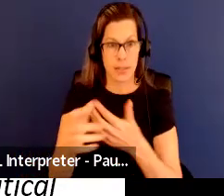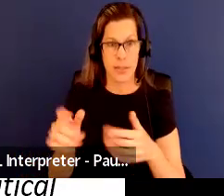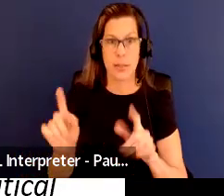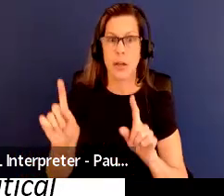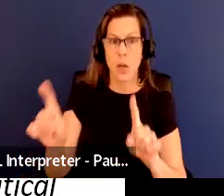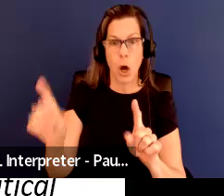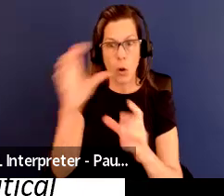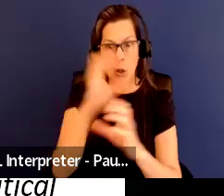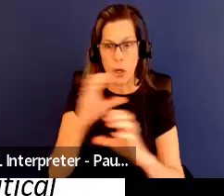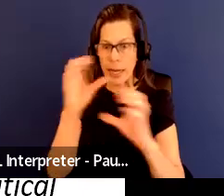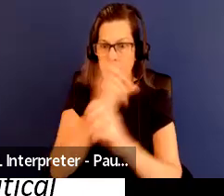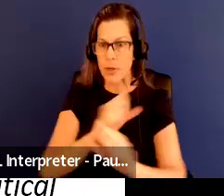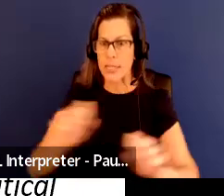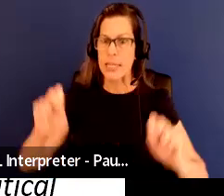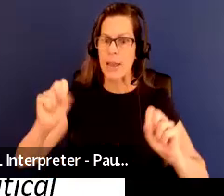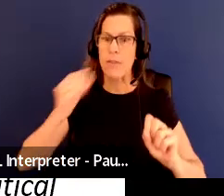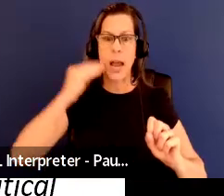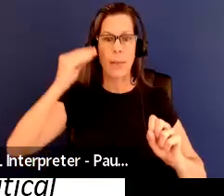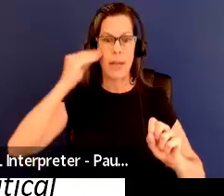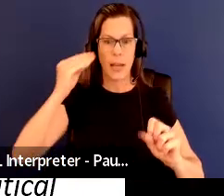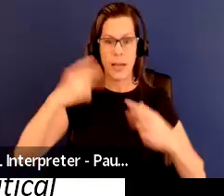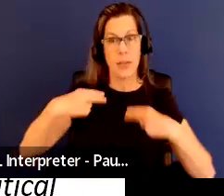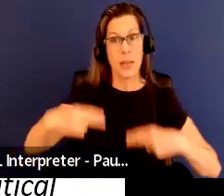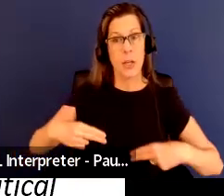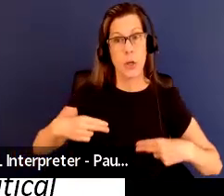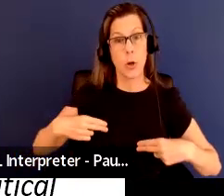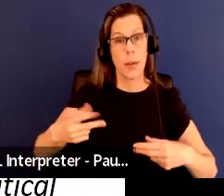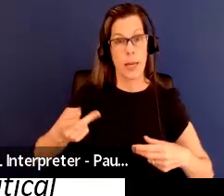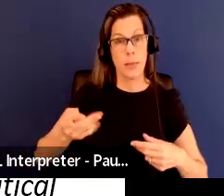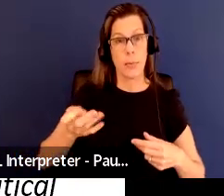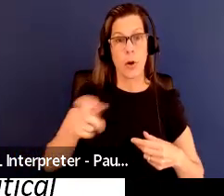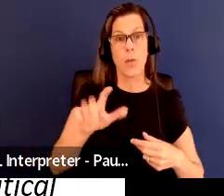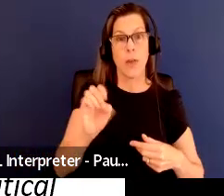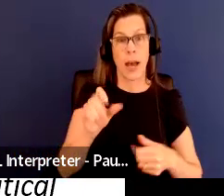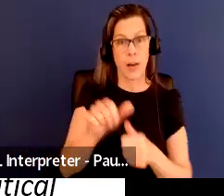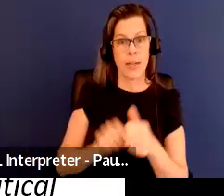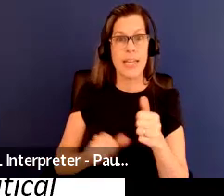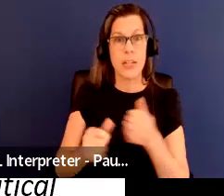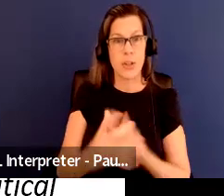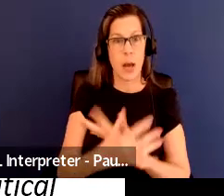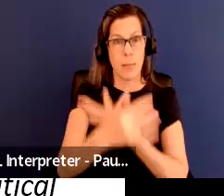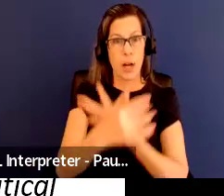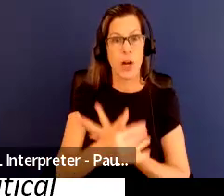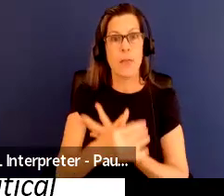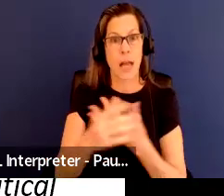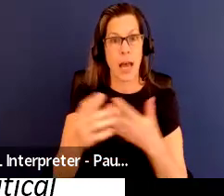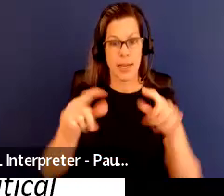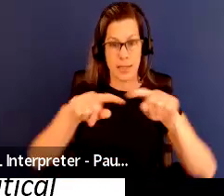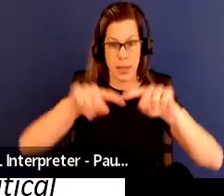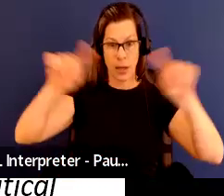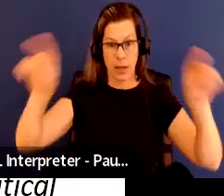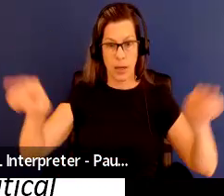of safer habitats. The human profile in each of the butterfly's wings highlights the courage